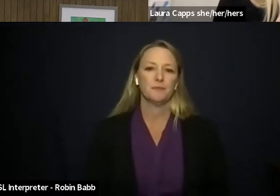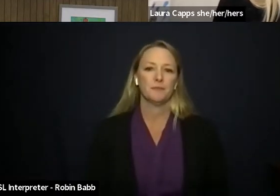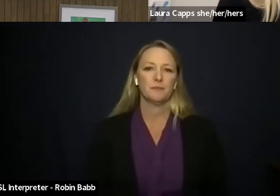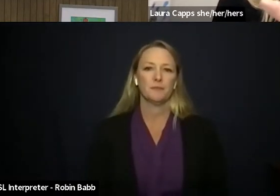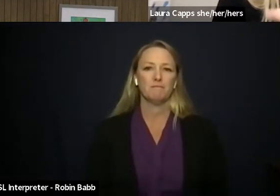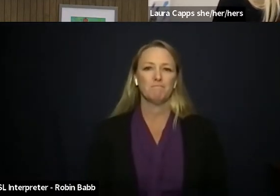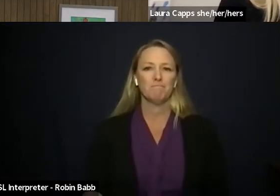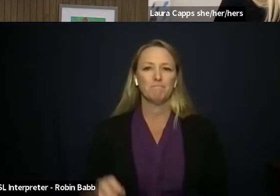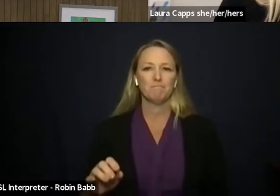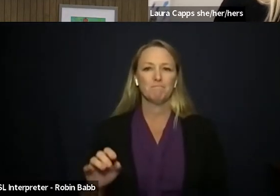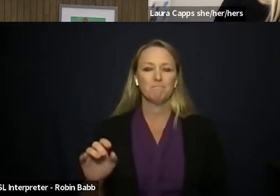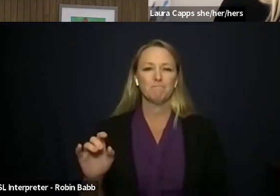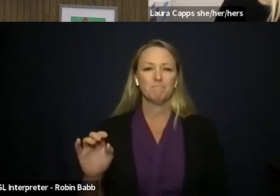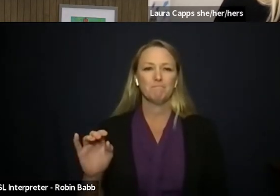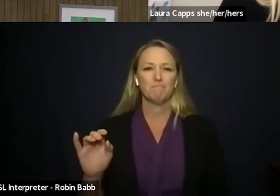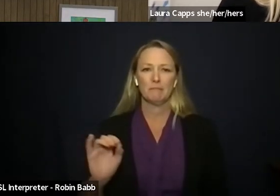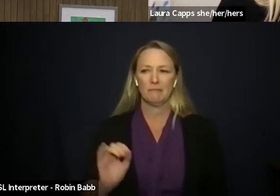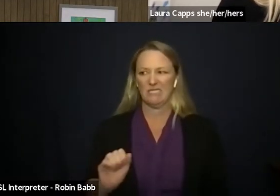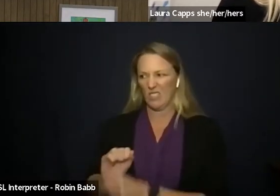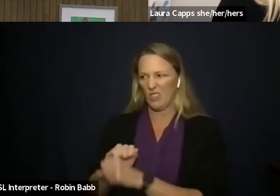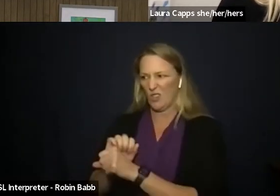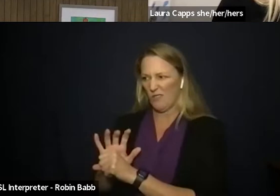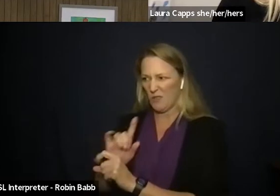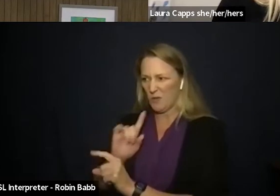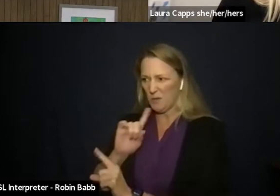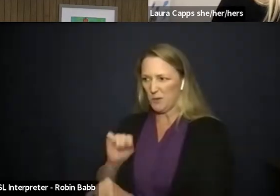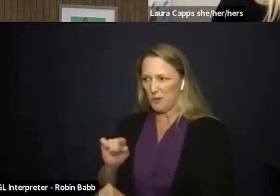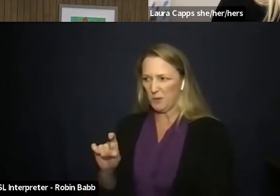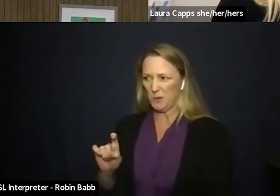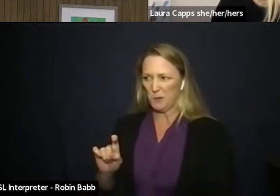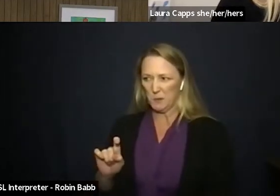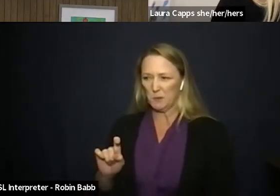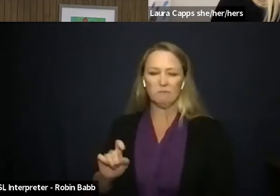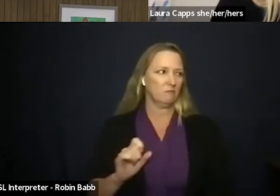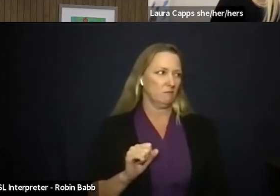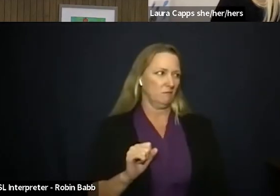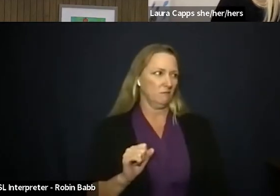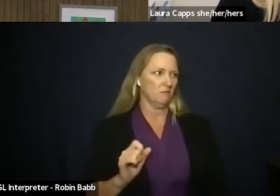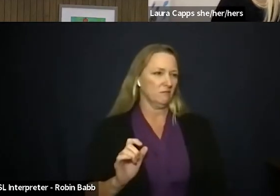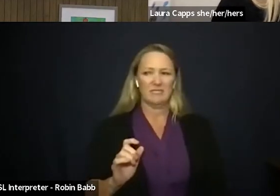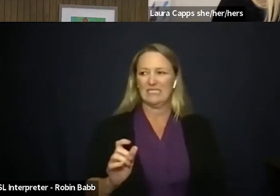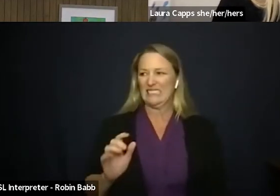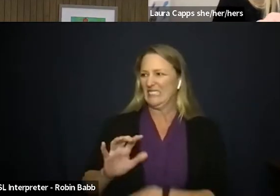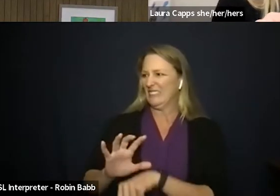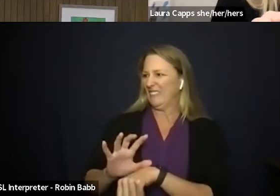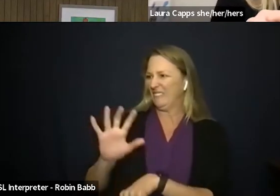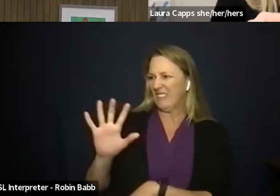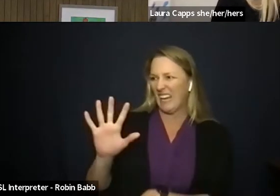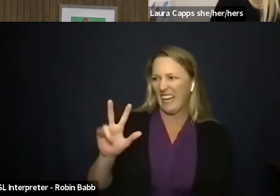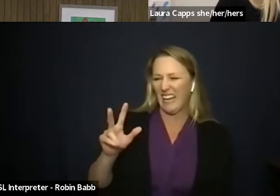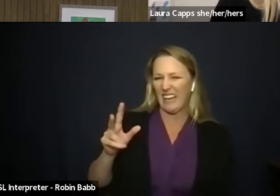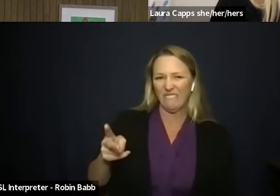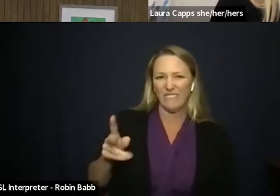um the copic report it's like 5 52.